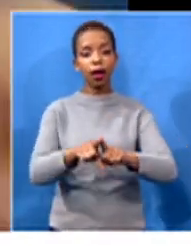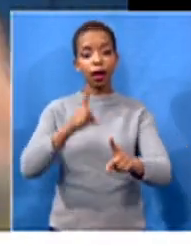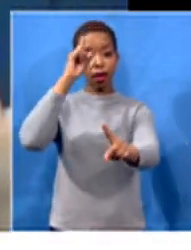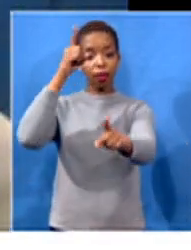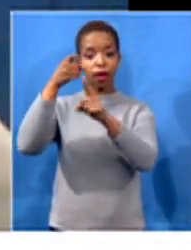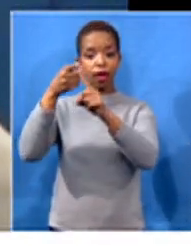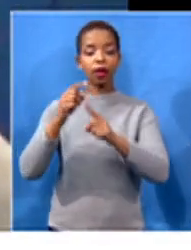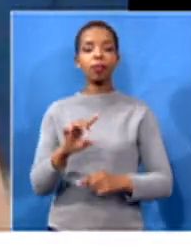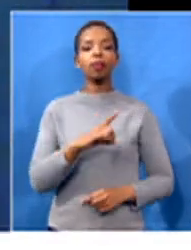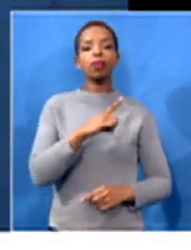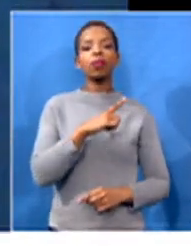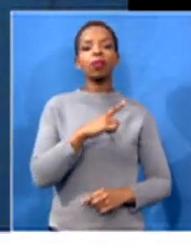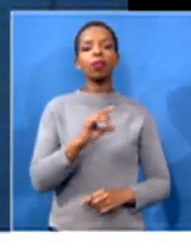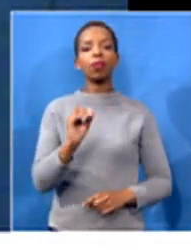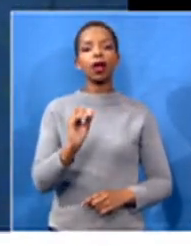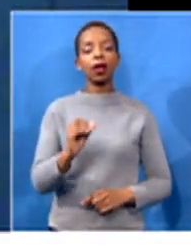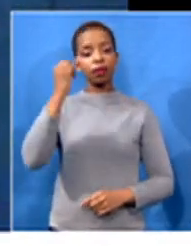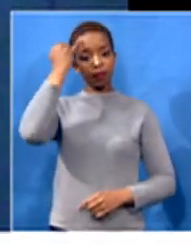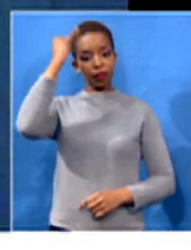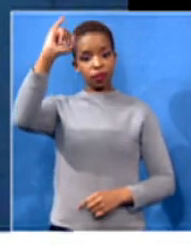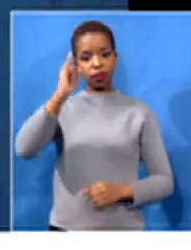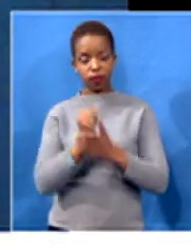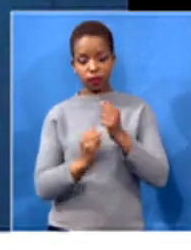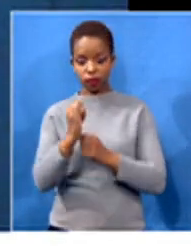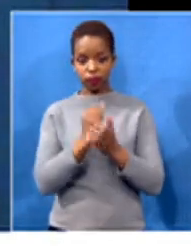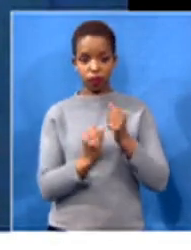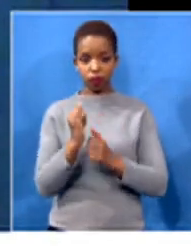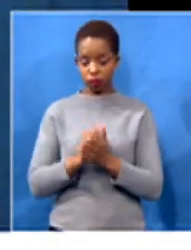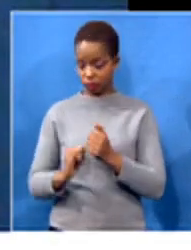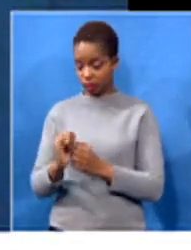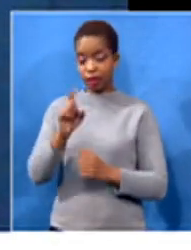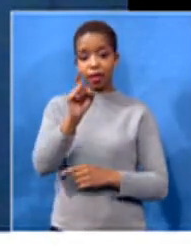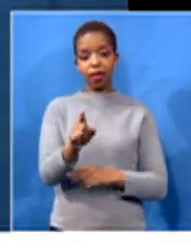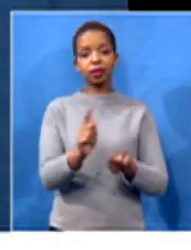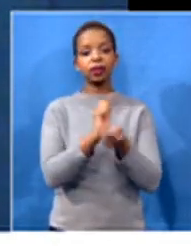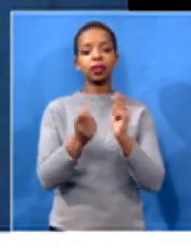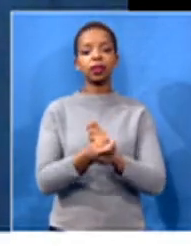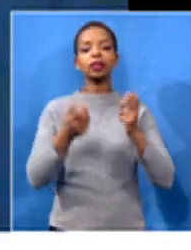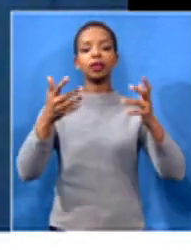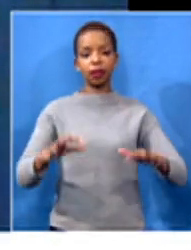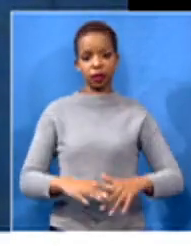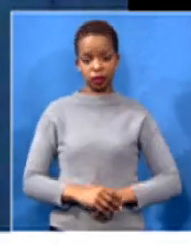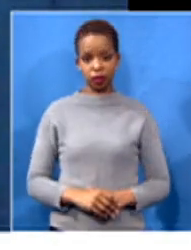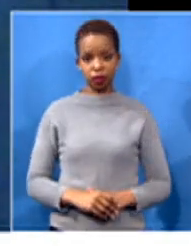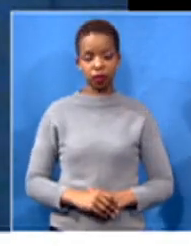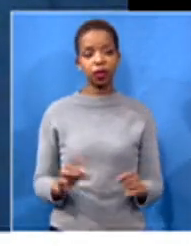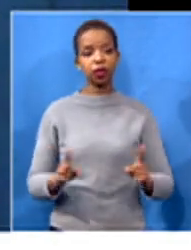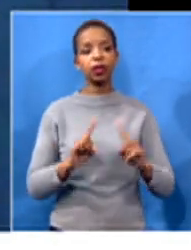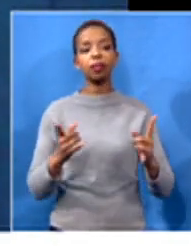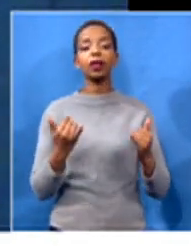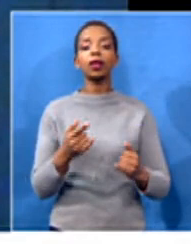in individuals and so forth. So that has been changed, and we had several iterations of curriculum reform